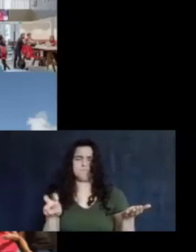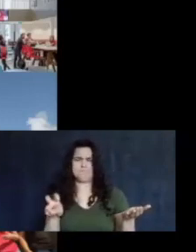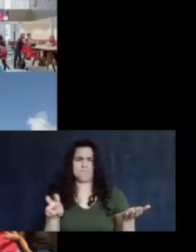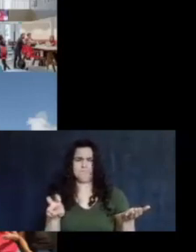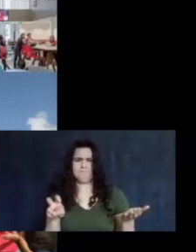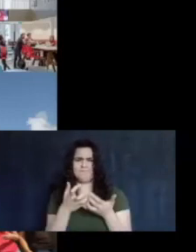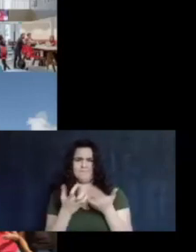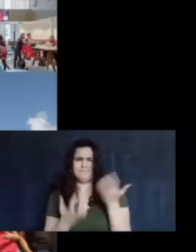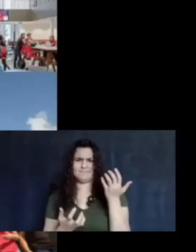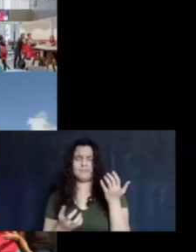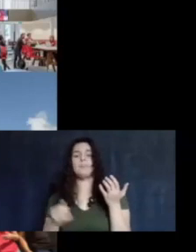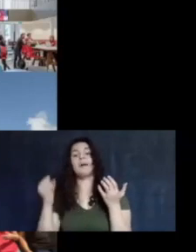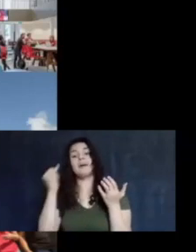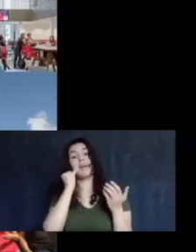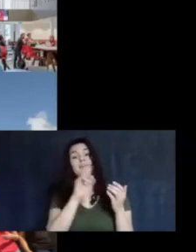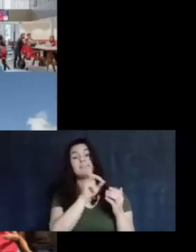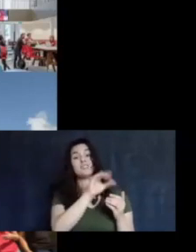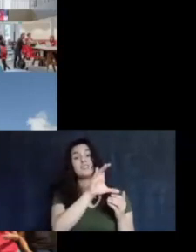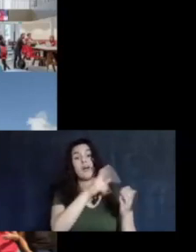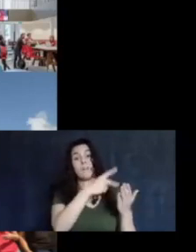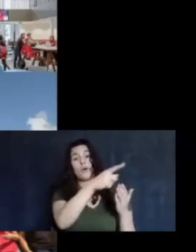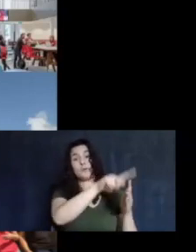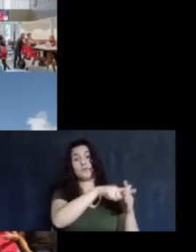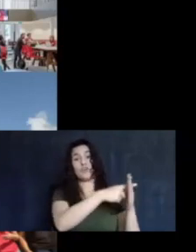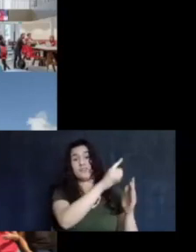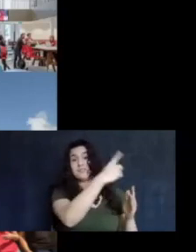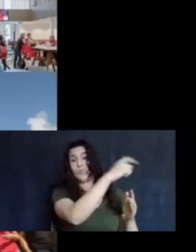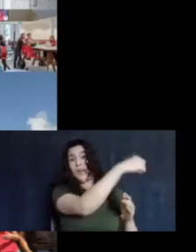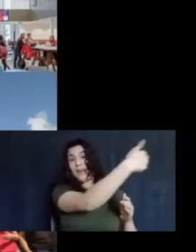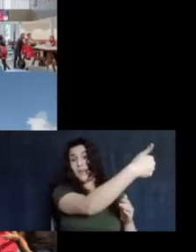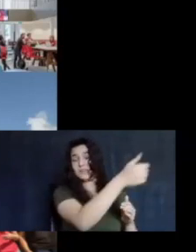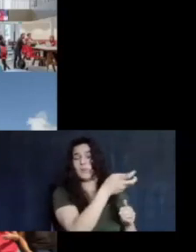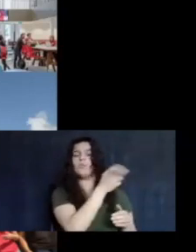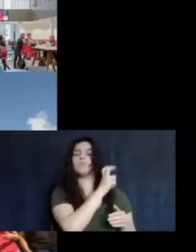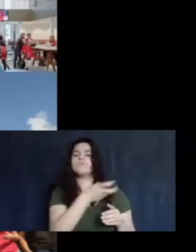program, we will take up to 6 hours depending on what they are.